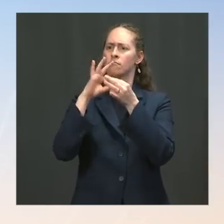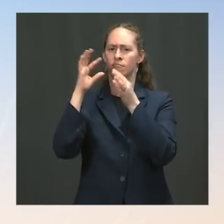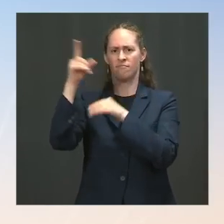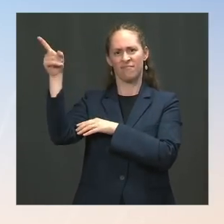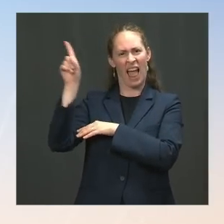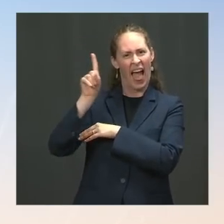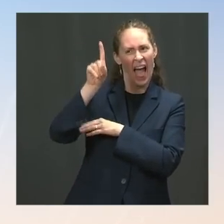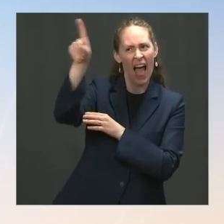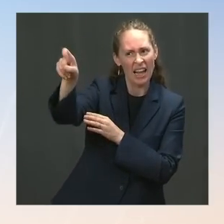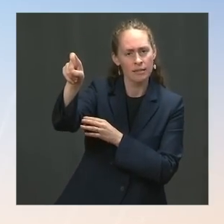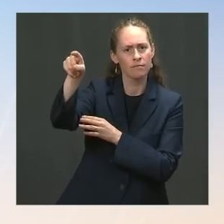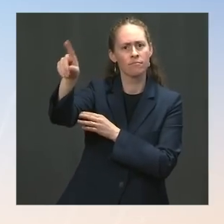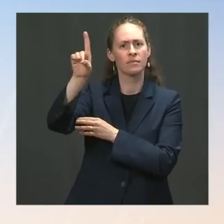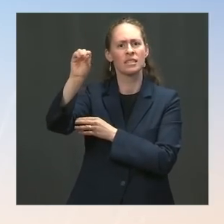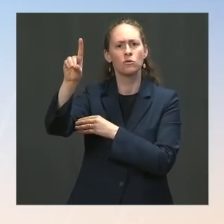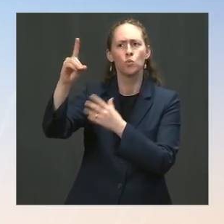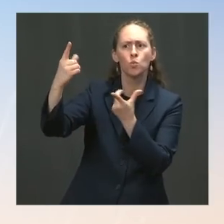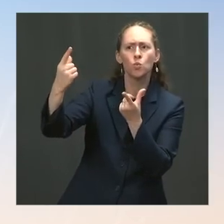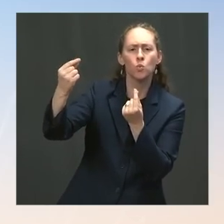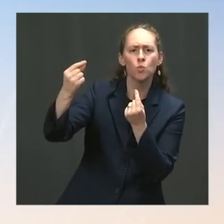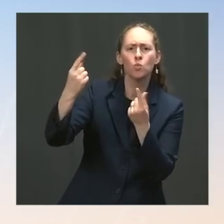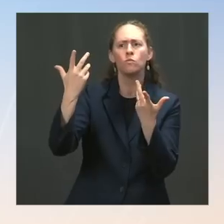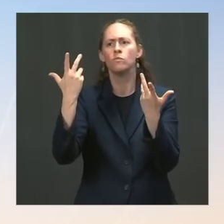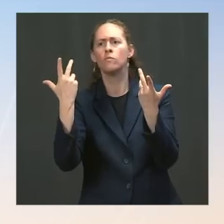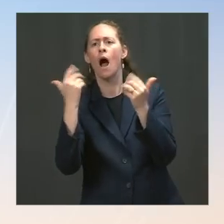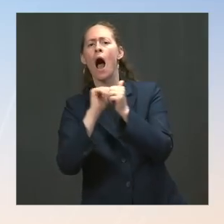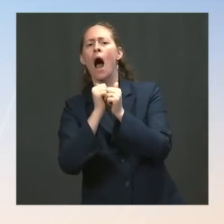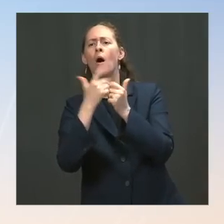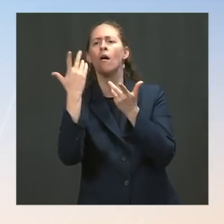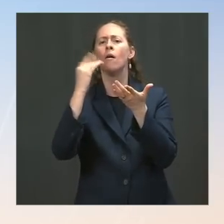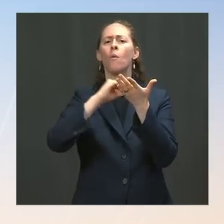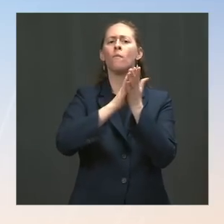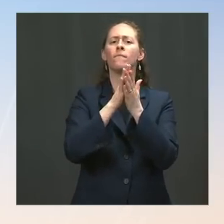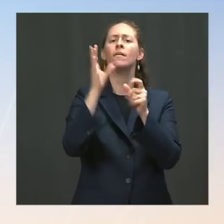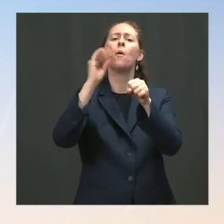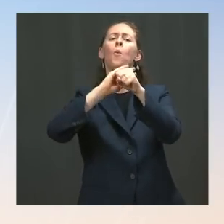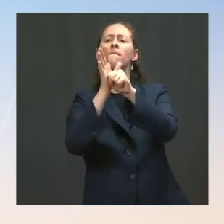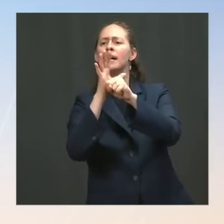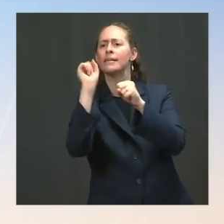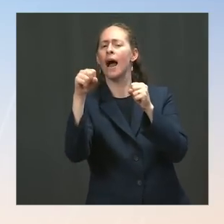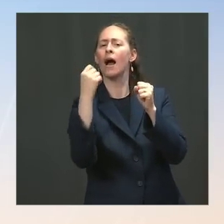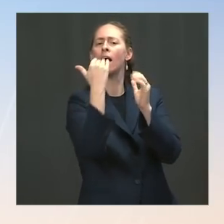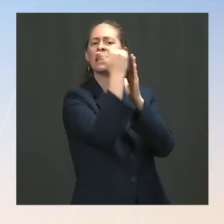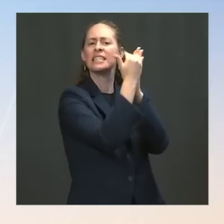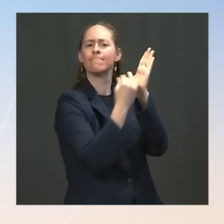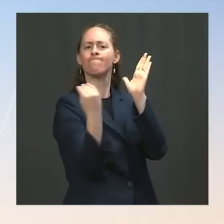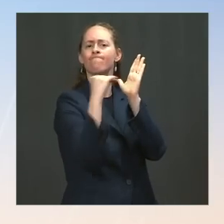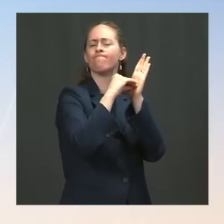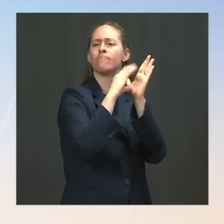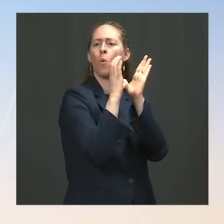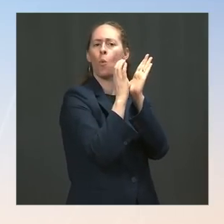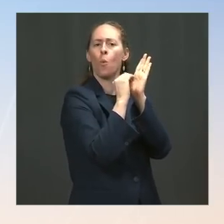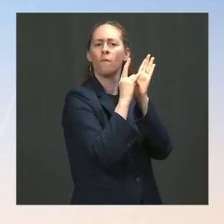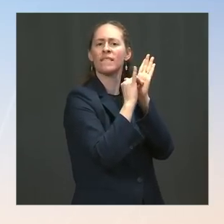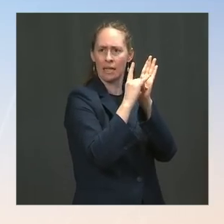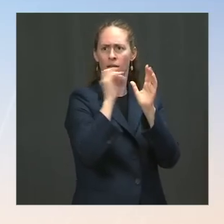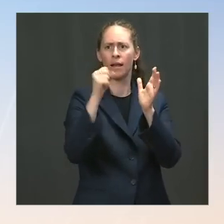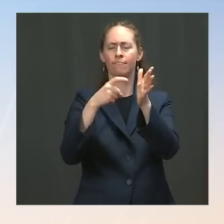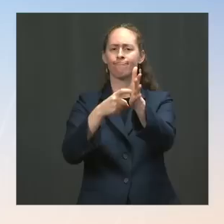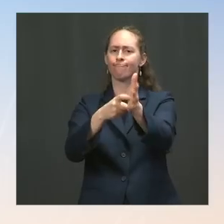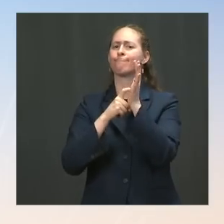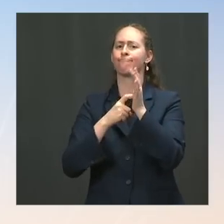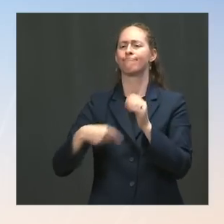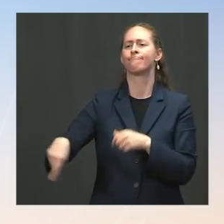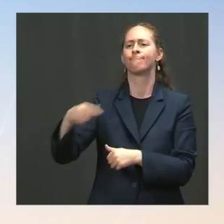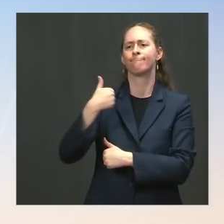will add COVID to the list of mandatory vaccinations for our armed forces. We expect a determination soon. I'm not going to get ahead of that. And